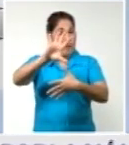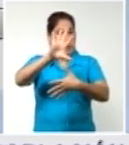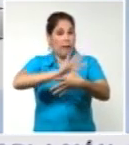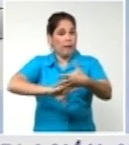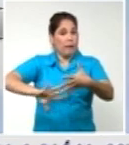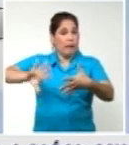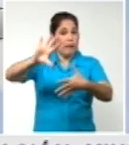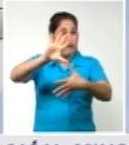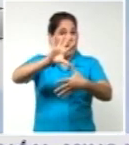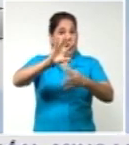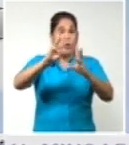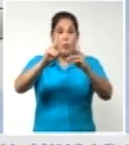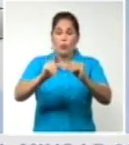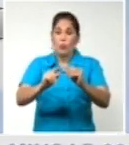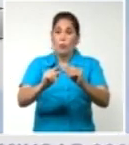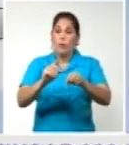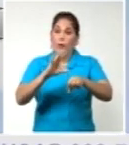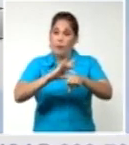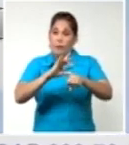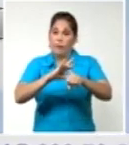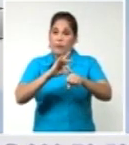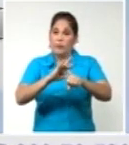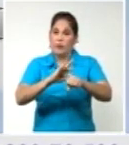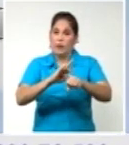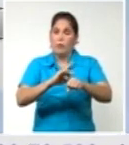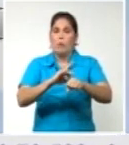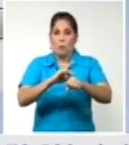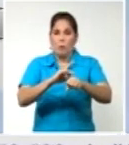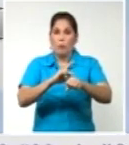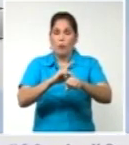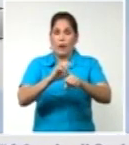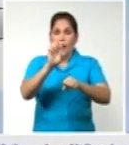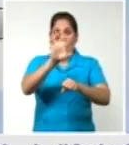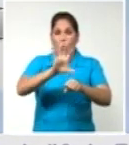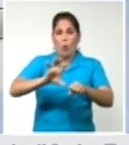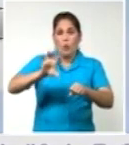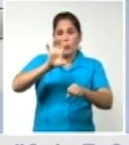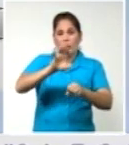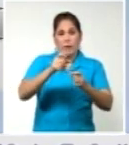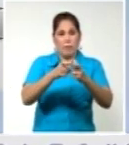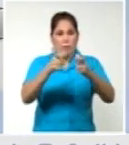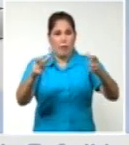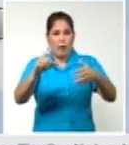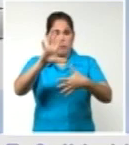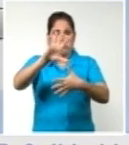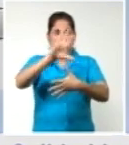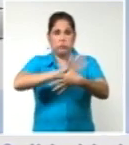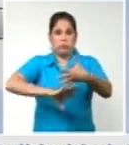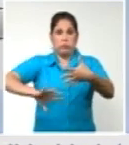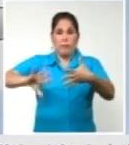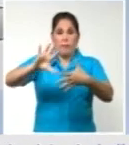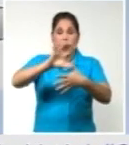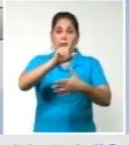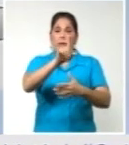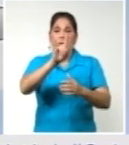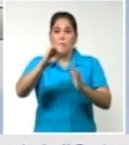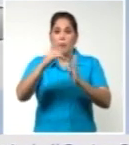3,136 people died of COVID-19 in the region yesterday, for a death toll in the Americas